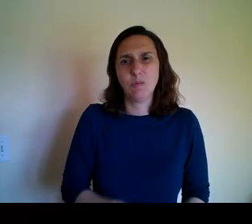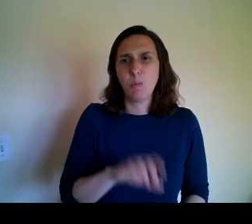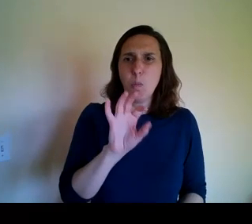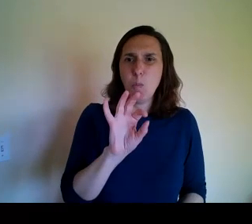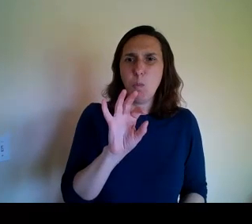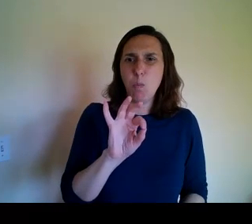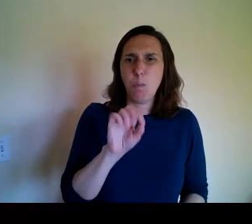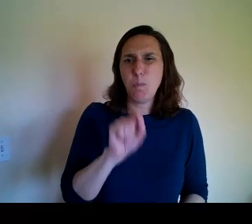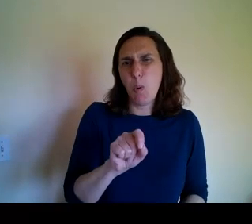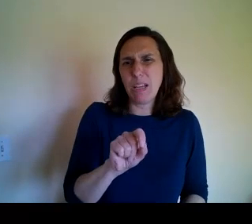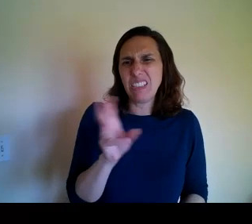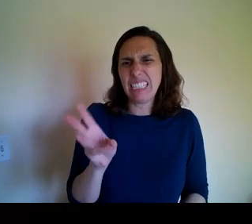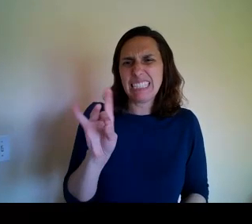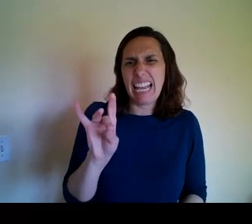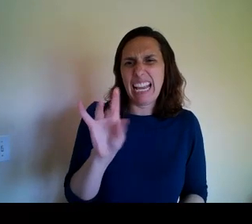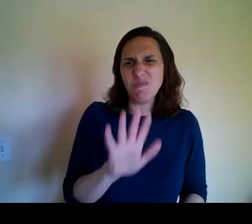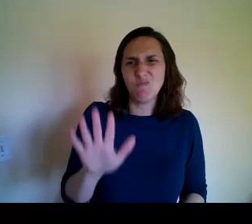0.68-ish.